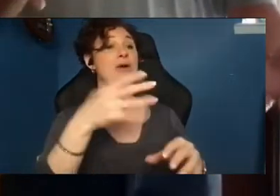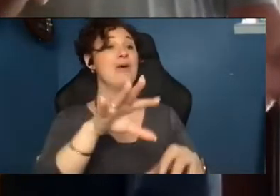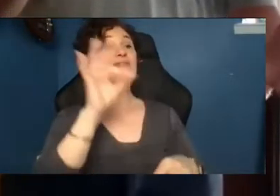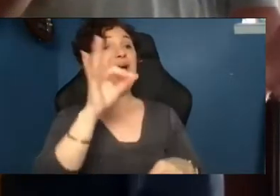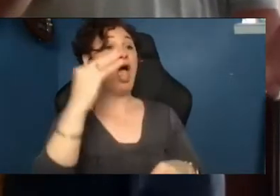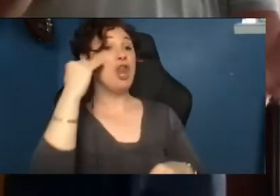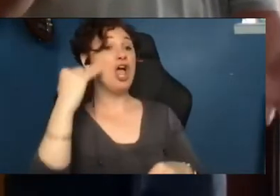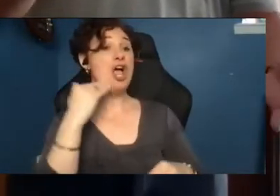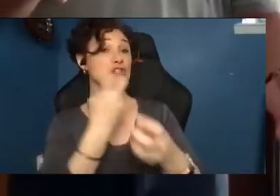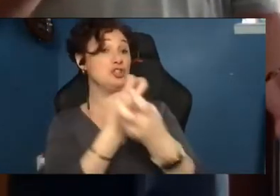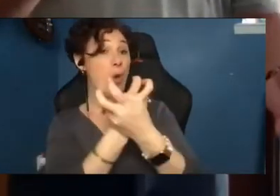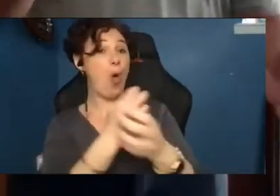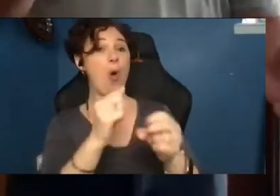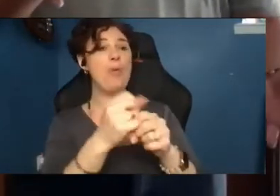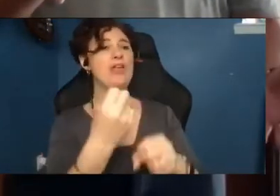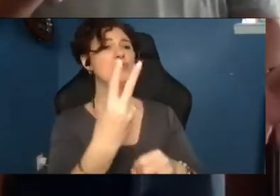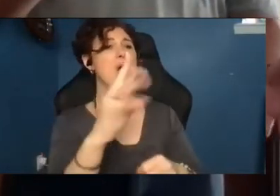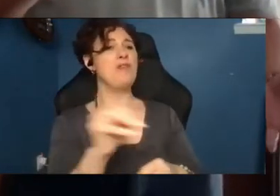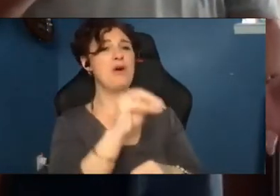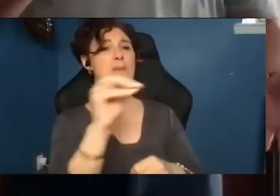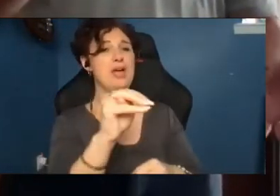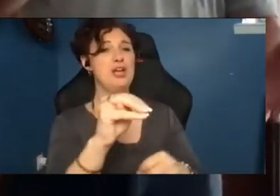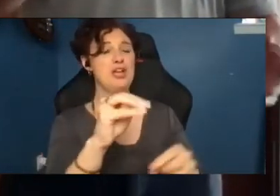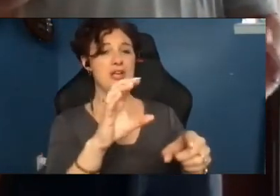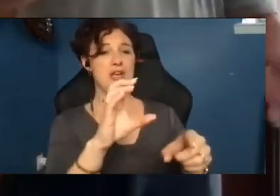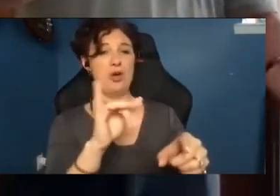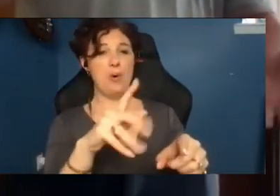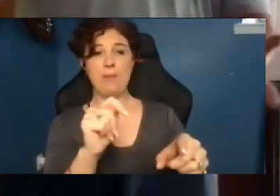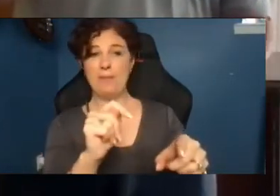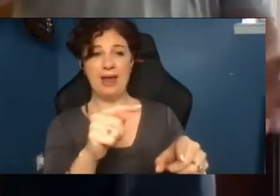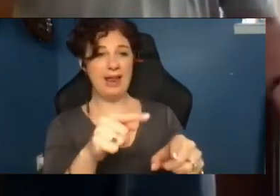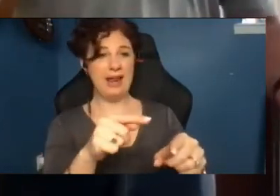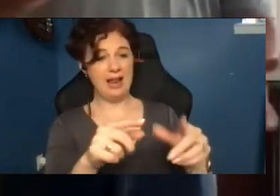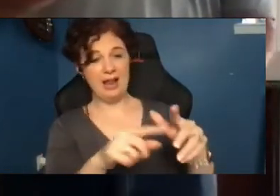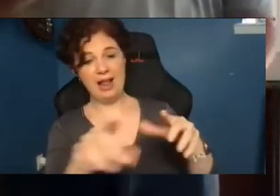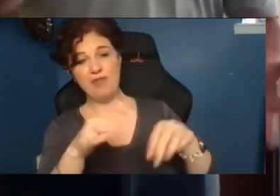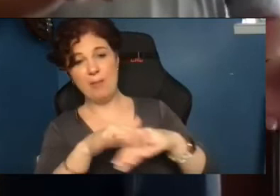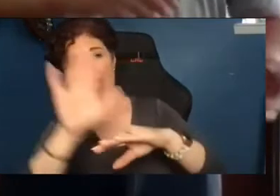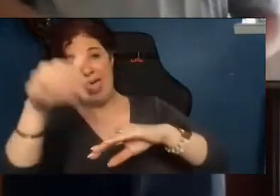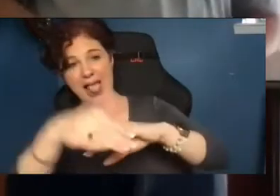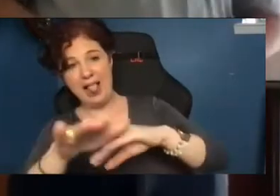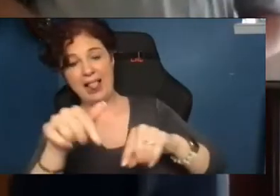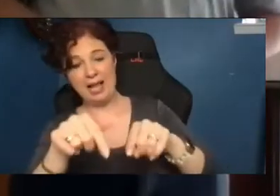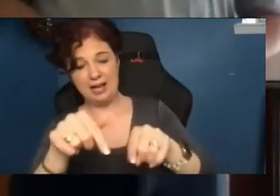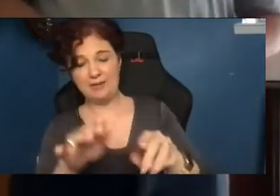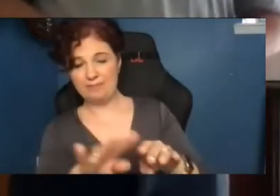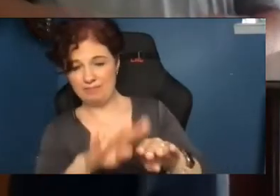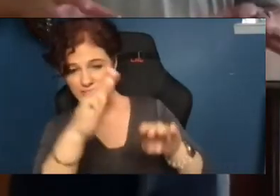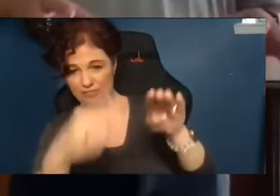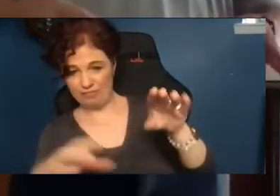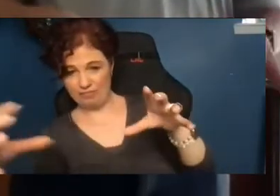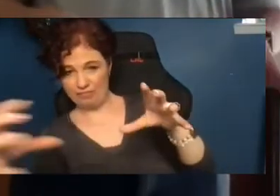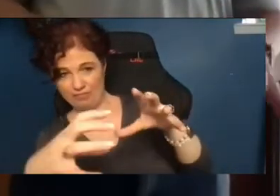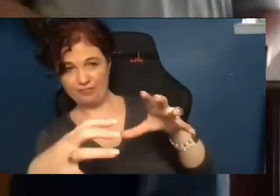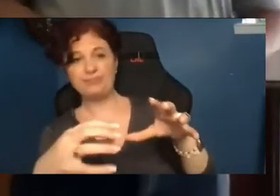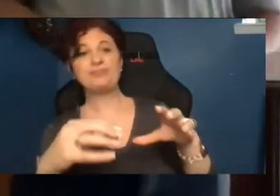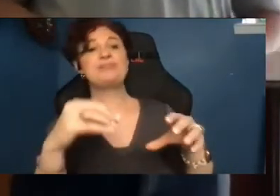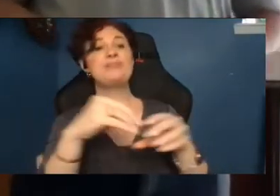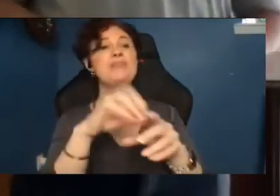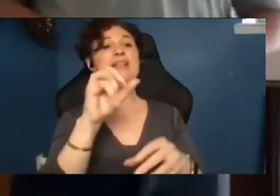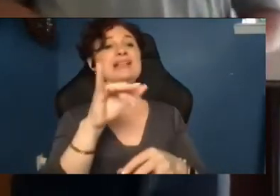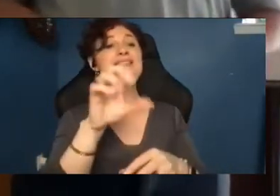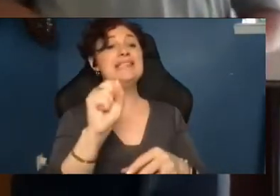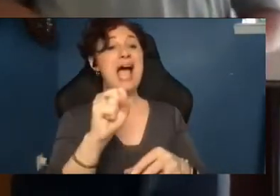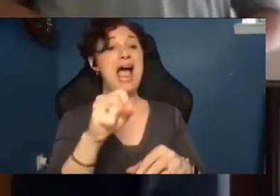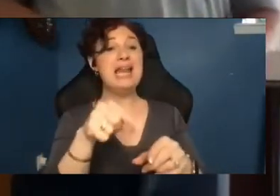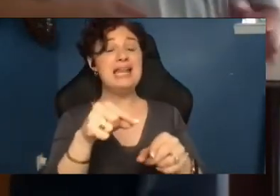of a 12 million year old 4-tusked elephant that was weathering out of the side of a hill called a Gomphothir. And in the sinus cavities of